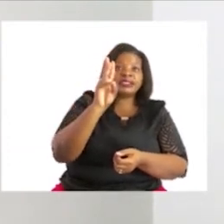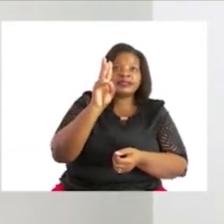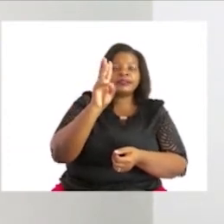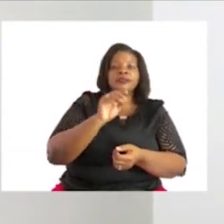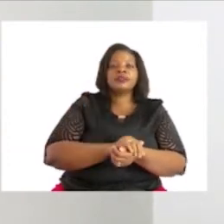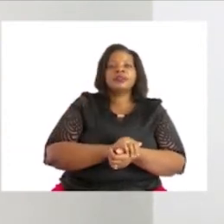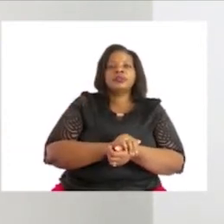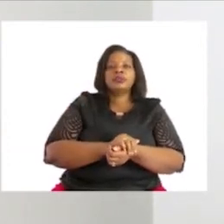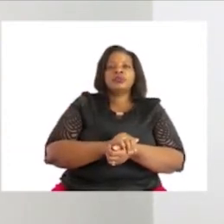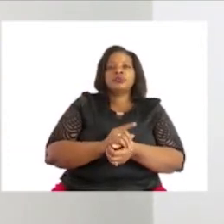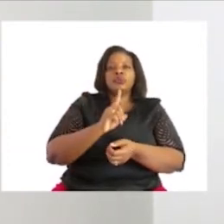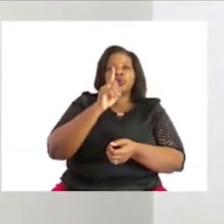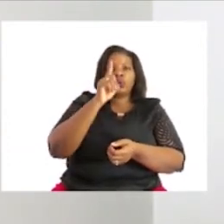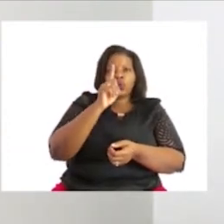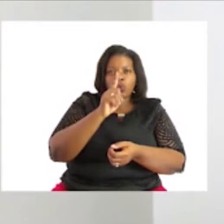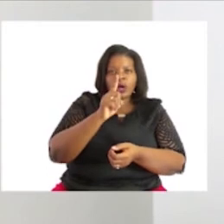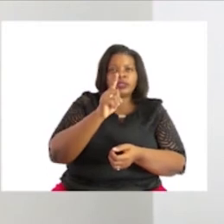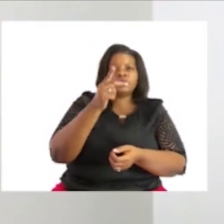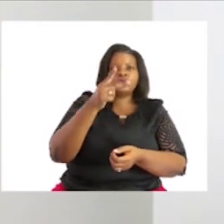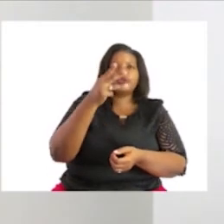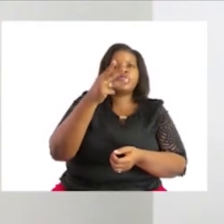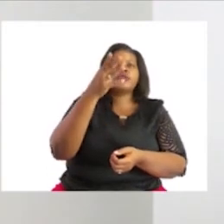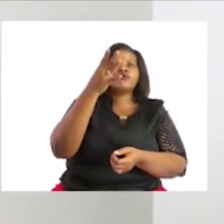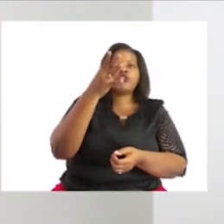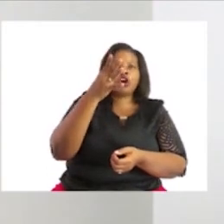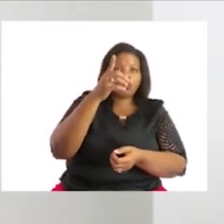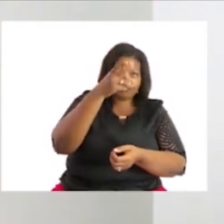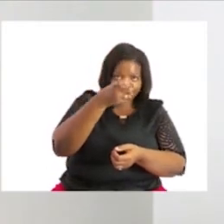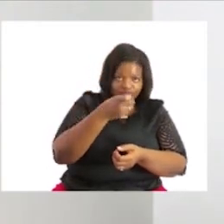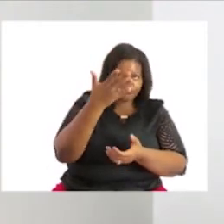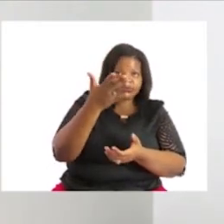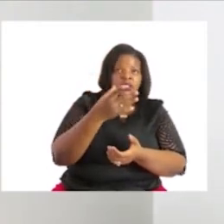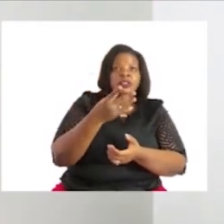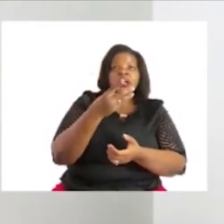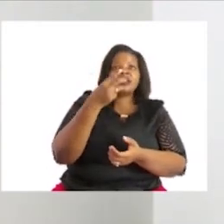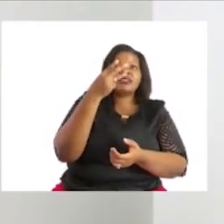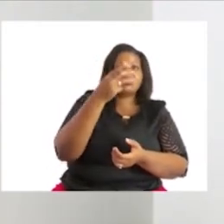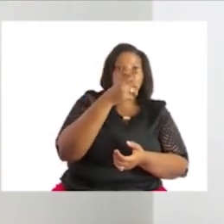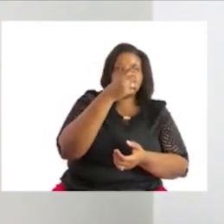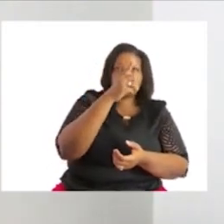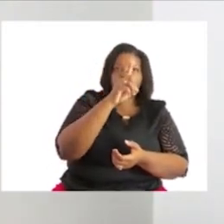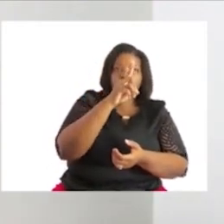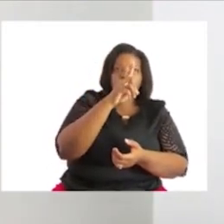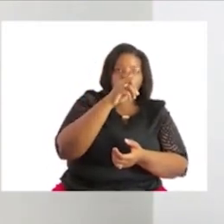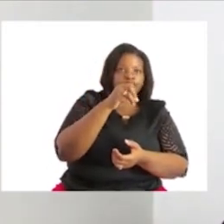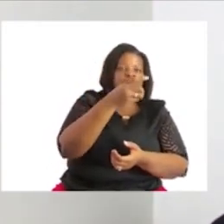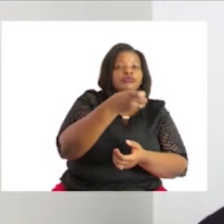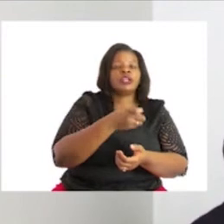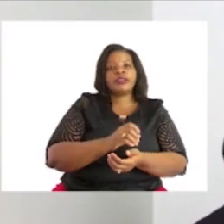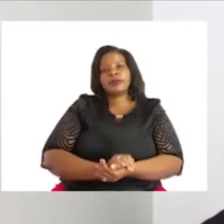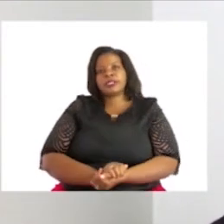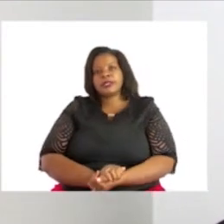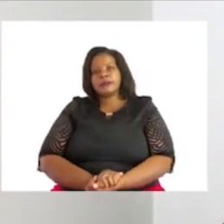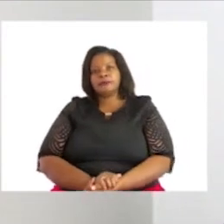1, 2, 3, 4, and 1, 2, 3. Now, if you look at the place